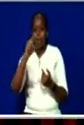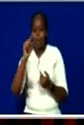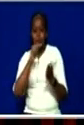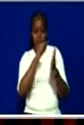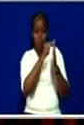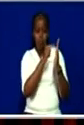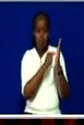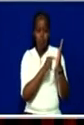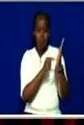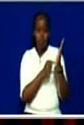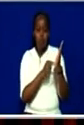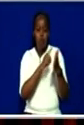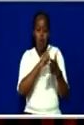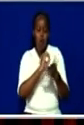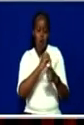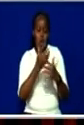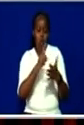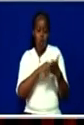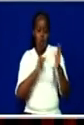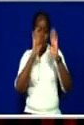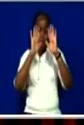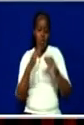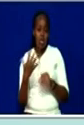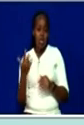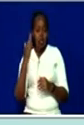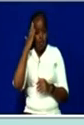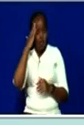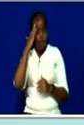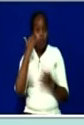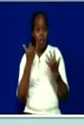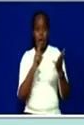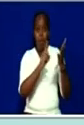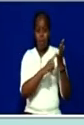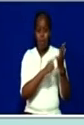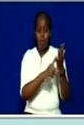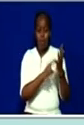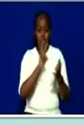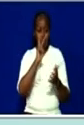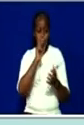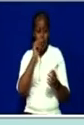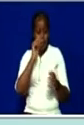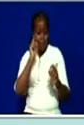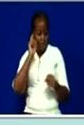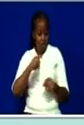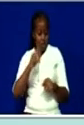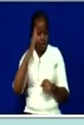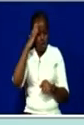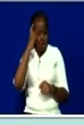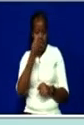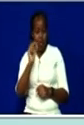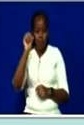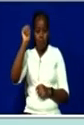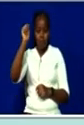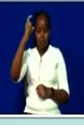or what are the most important points? Number 1, check on the axis. Very important